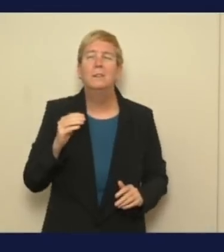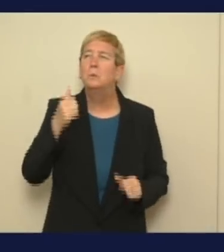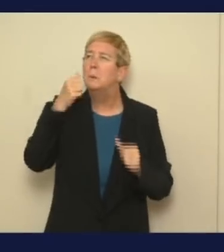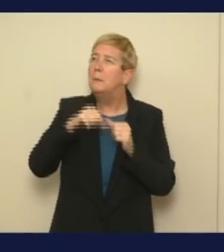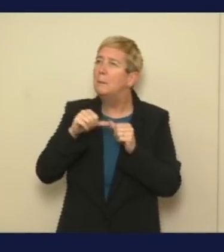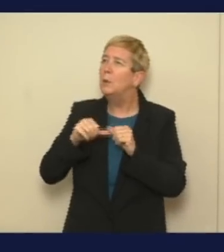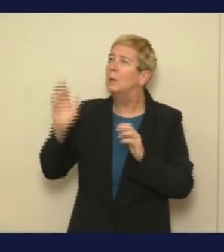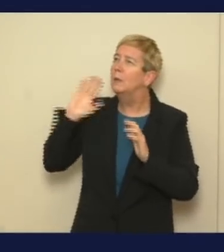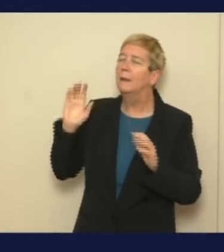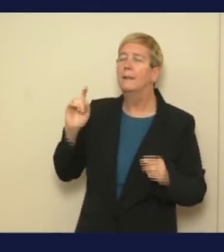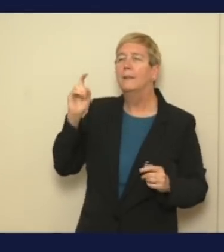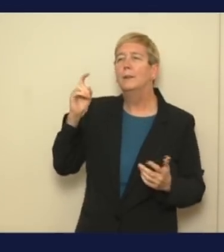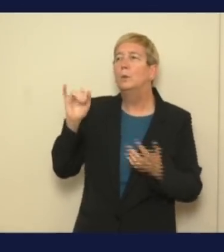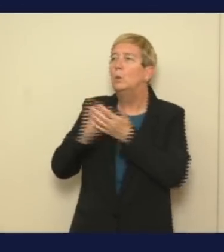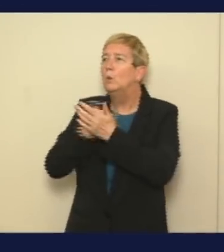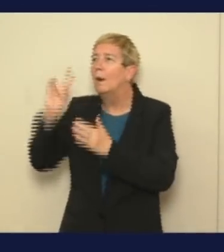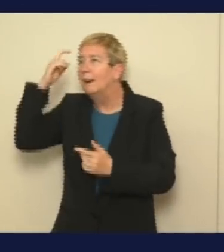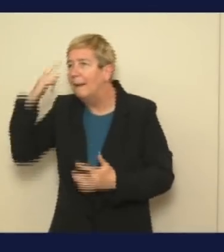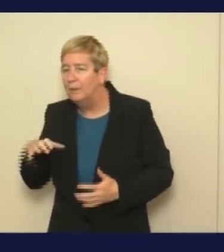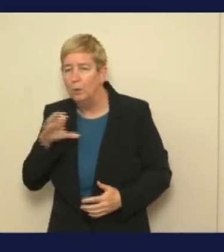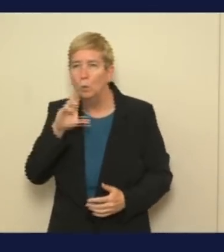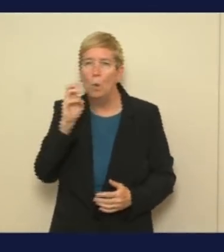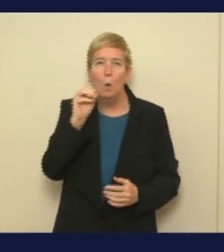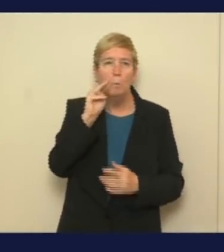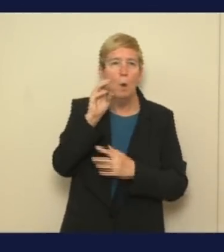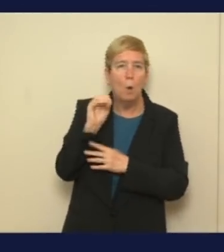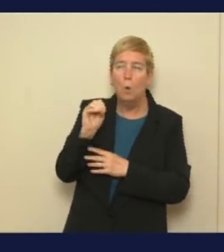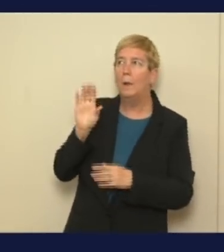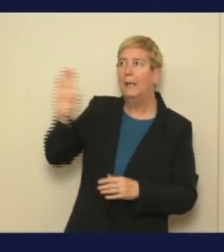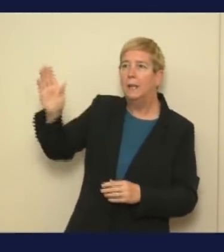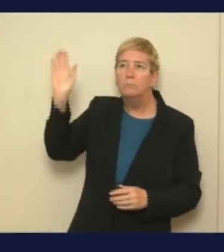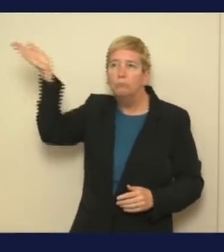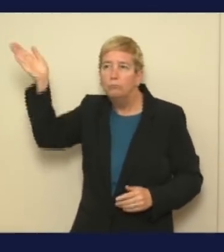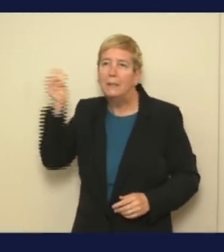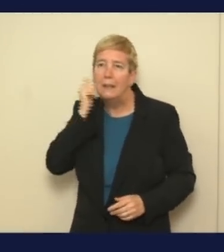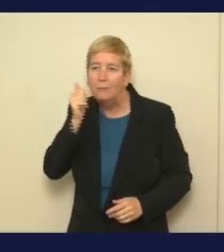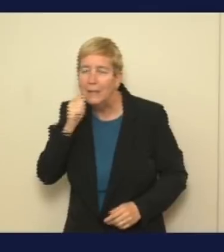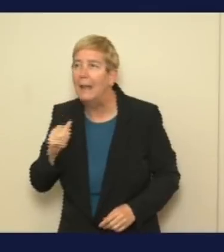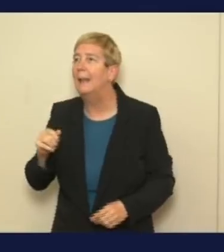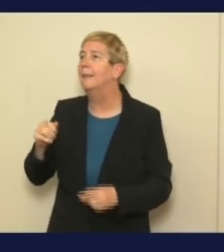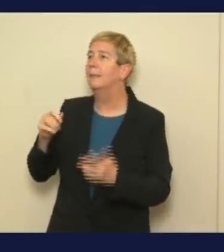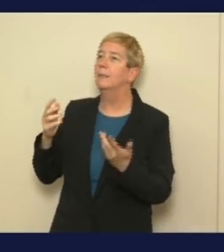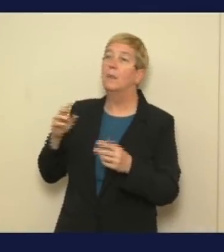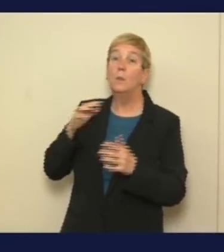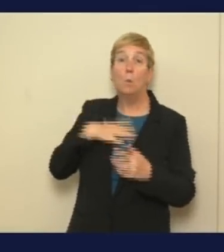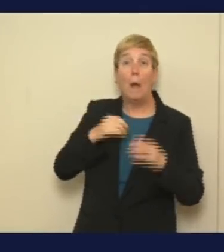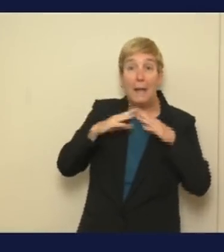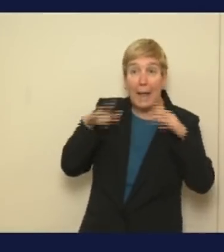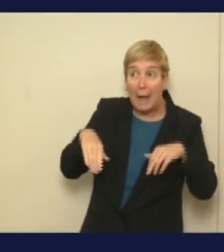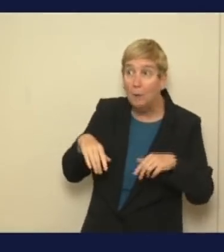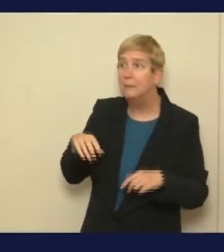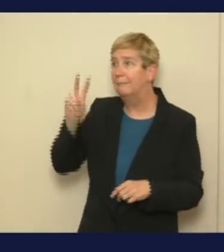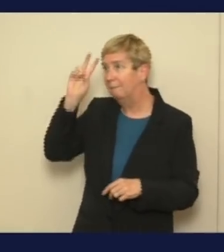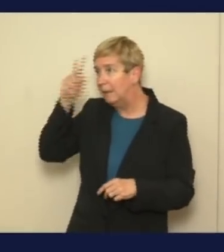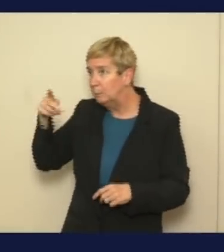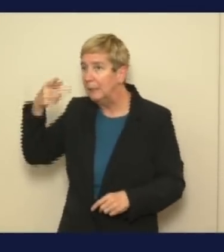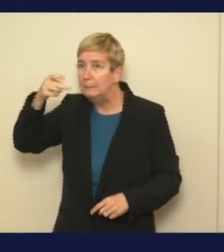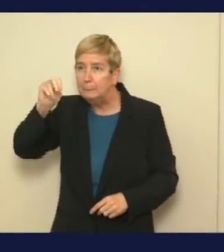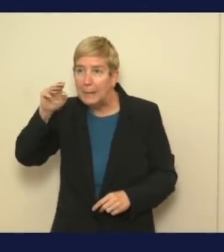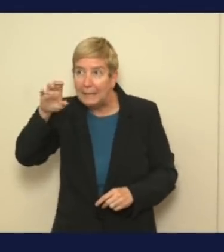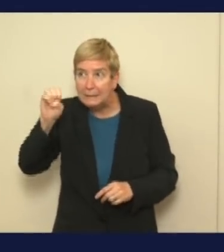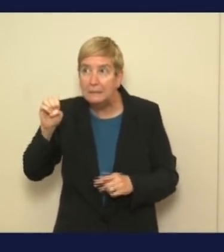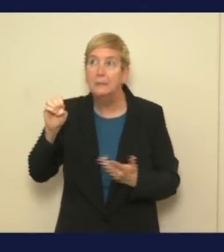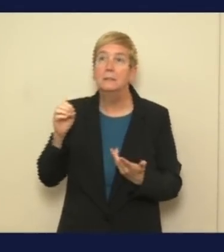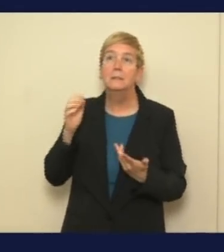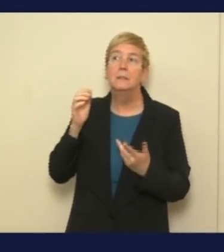by the governor of New York, Governor Cuomo, by the White House, by Vice President Pence, are diminishing. New York is